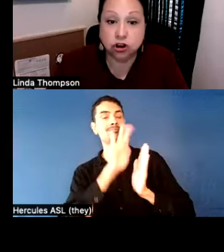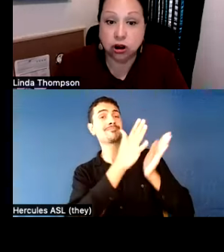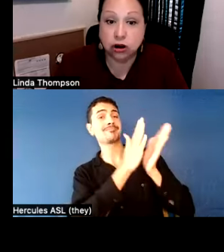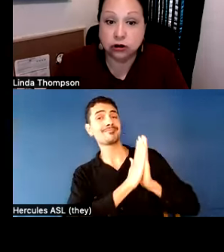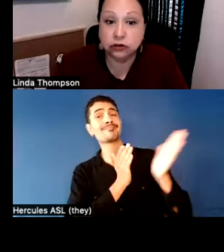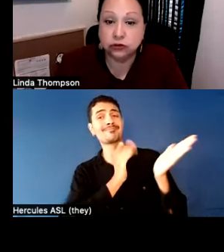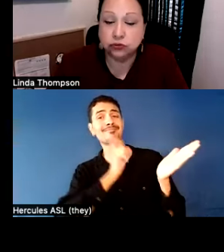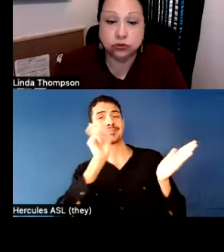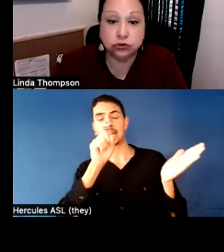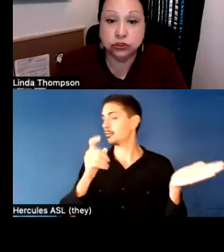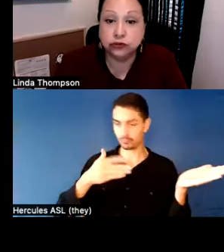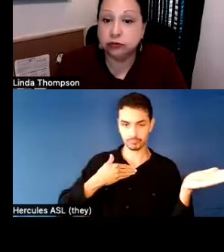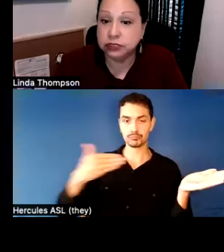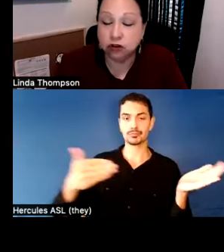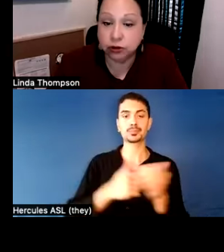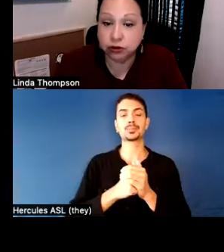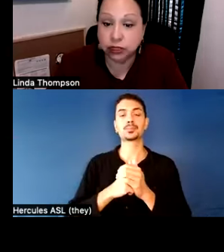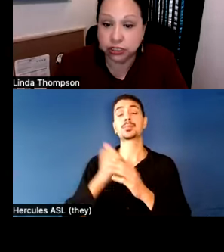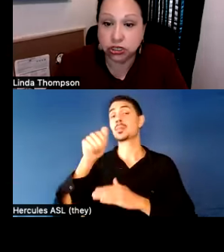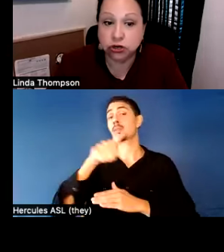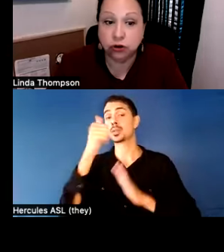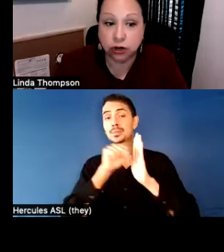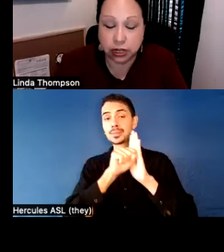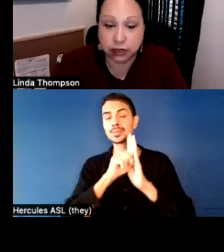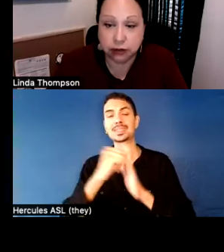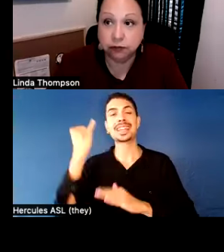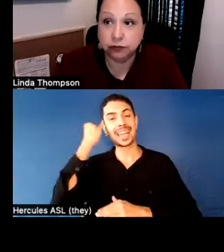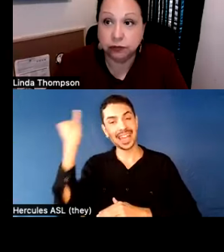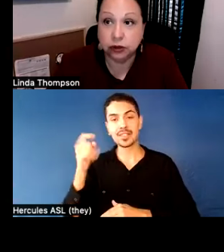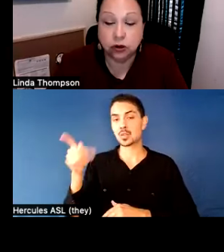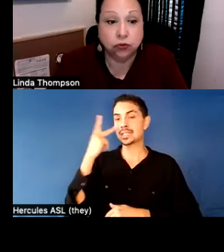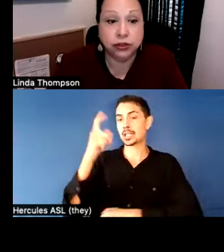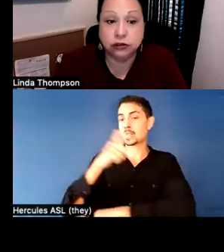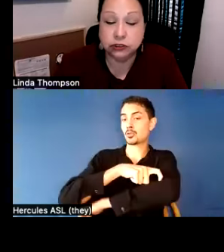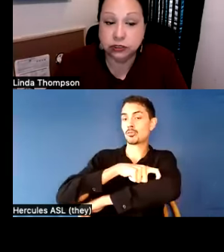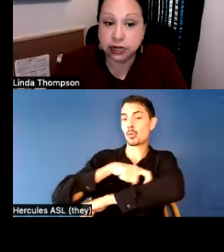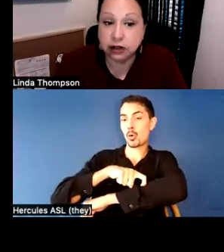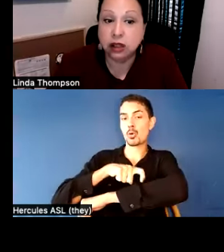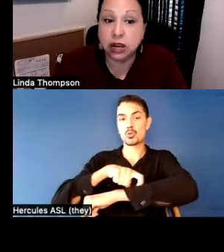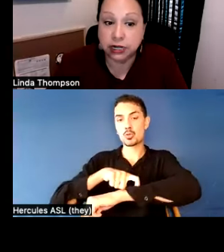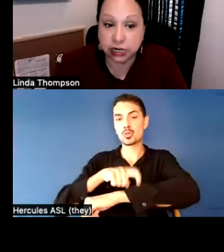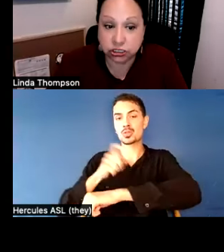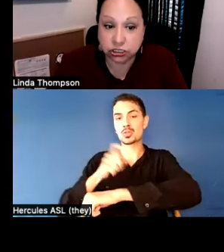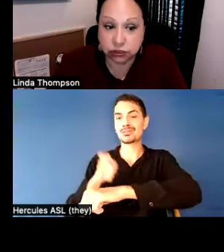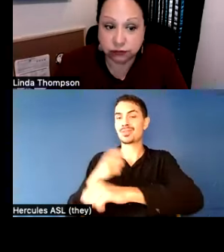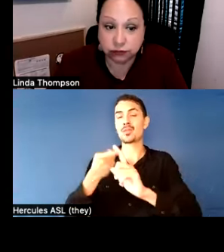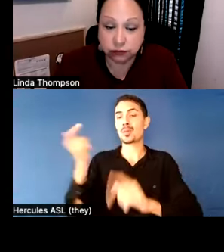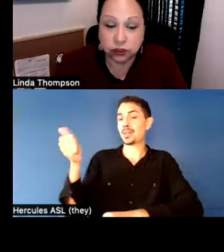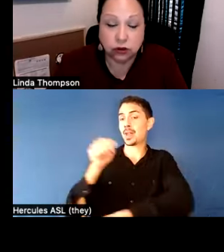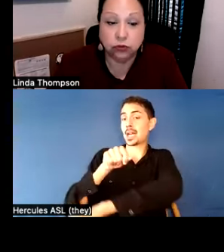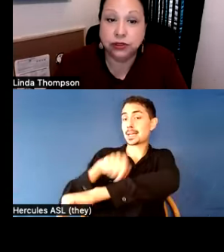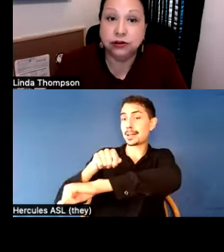include scars, wounds from self-mutilation or cutting, when there's suicidal